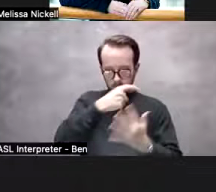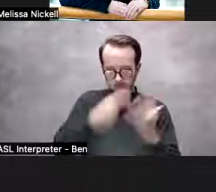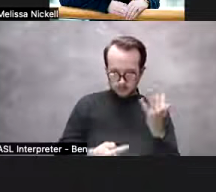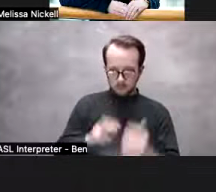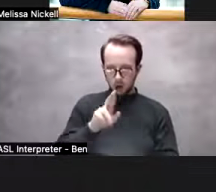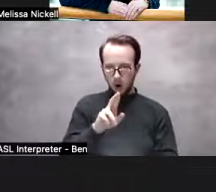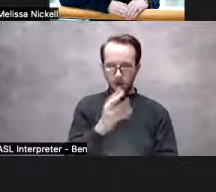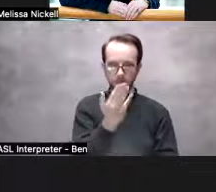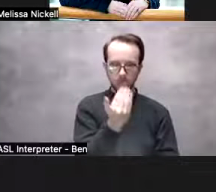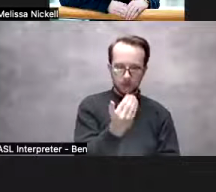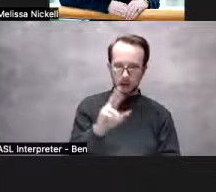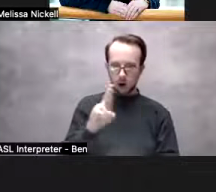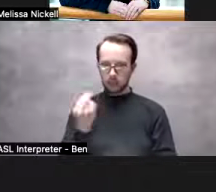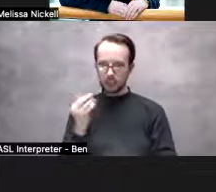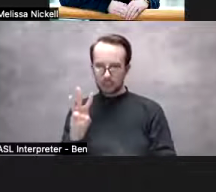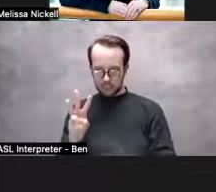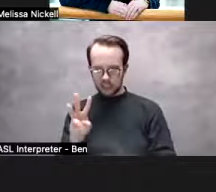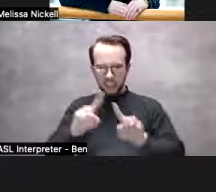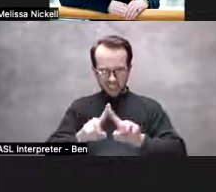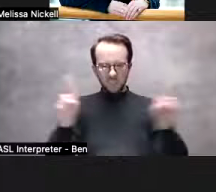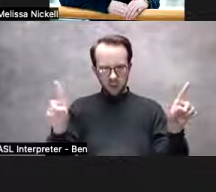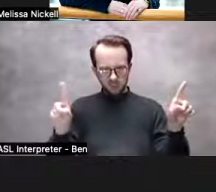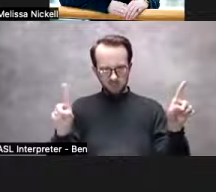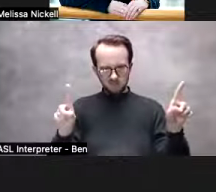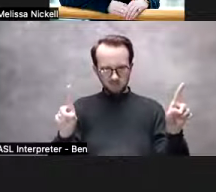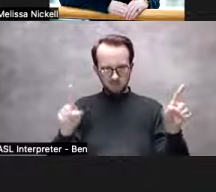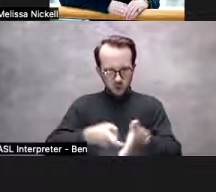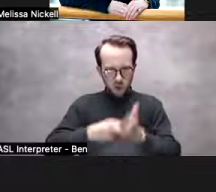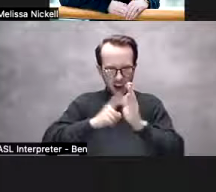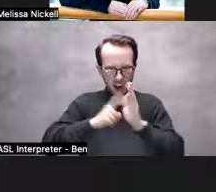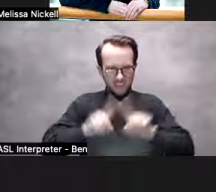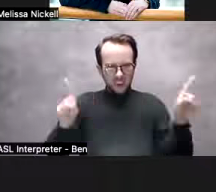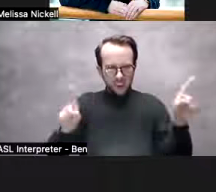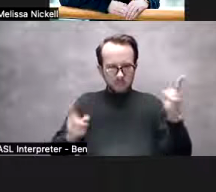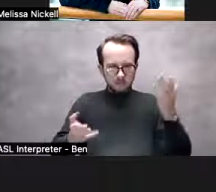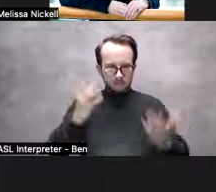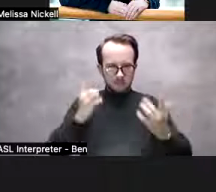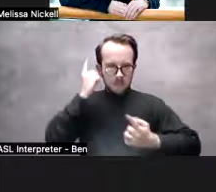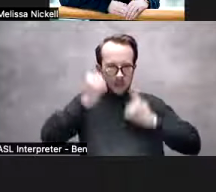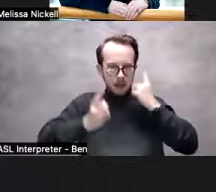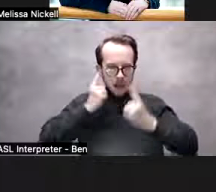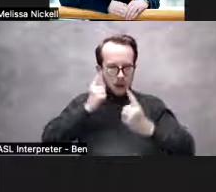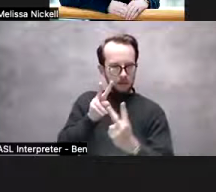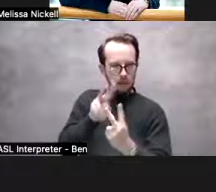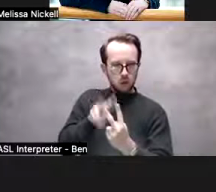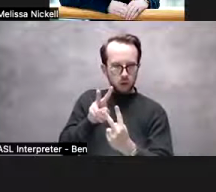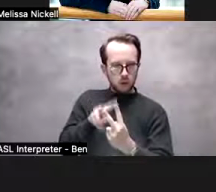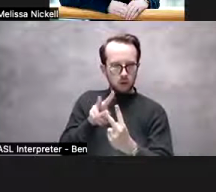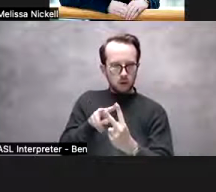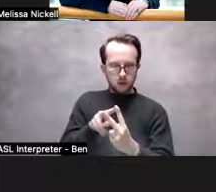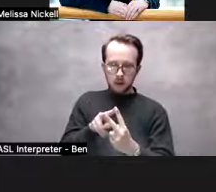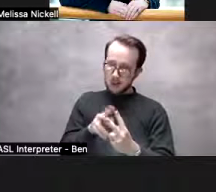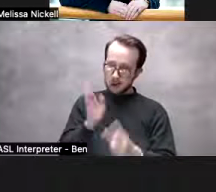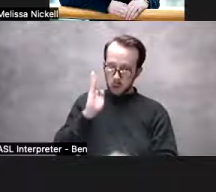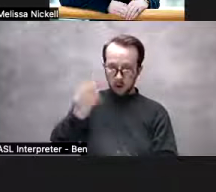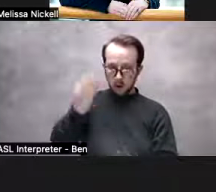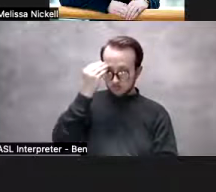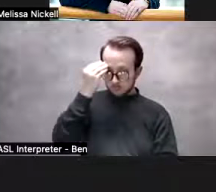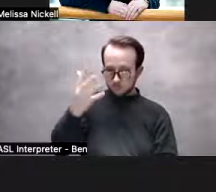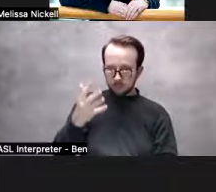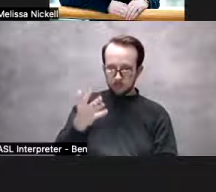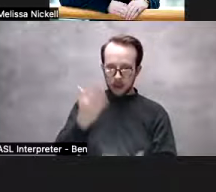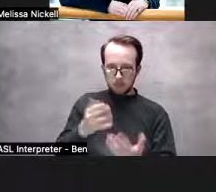R15s are a little bit different. So you might want to think about these. And I would argue maybe the R16s you really